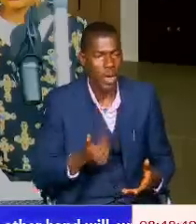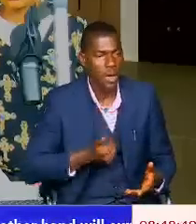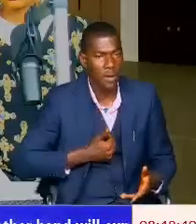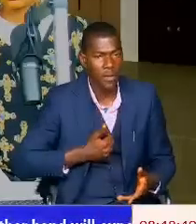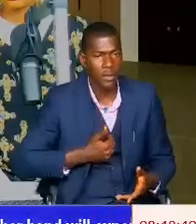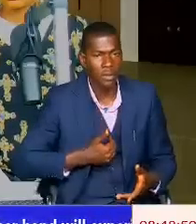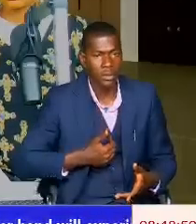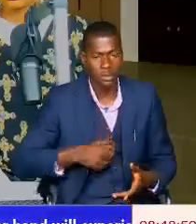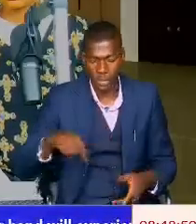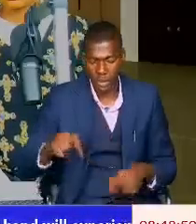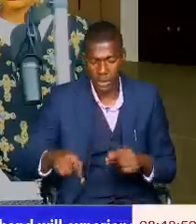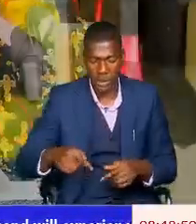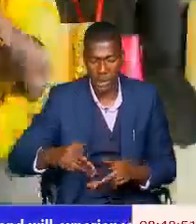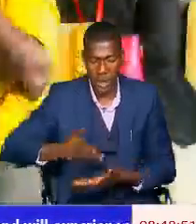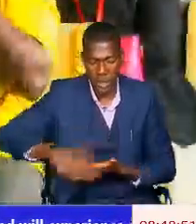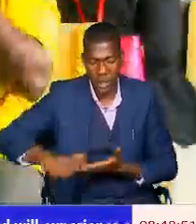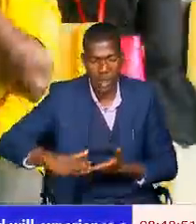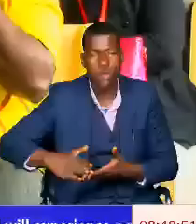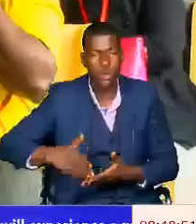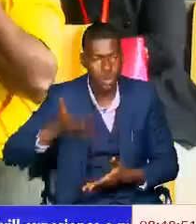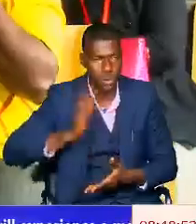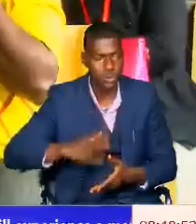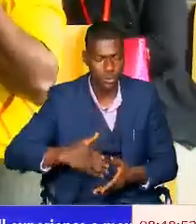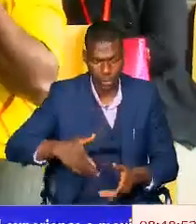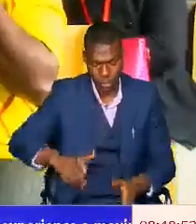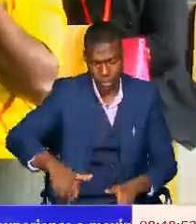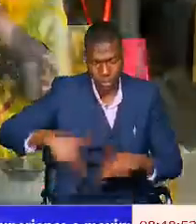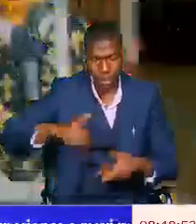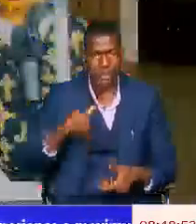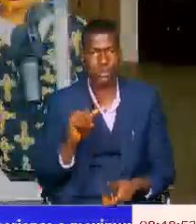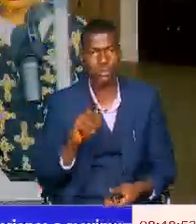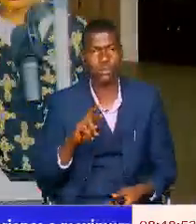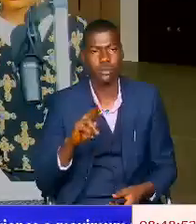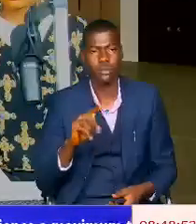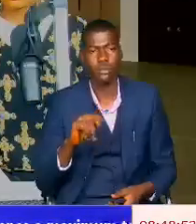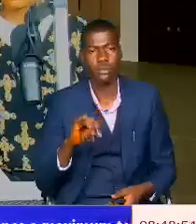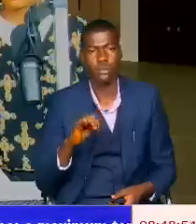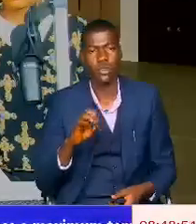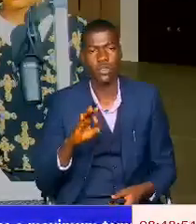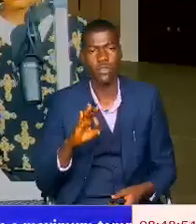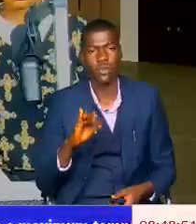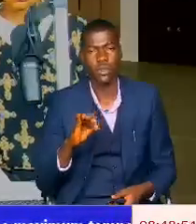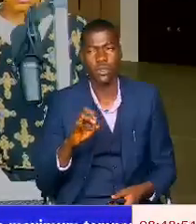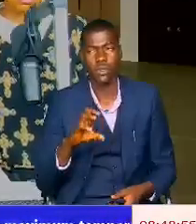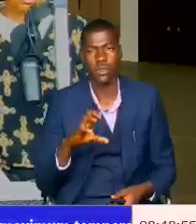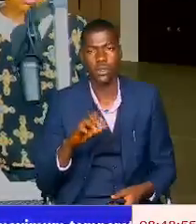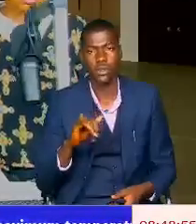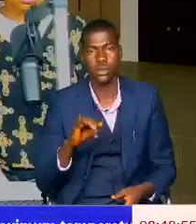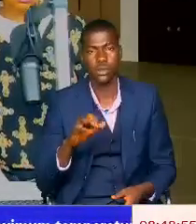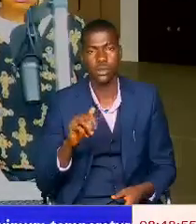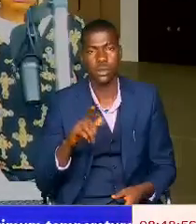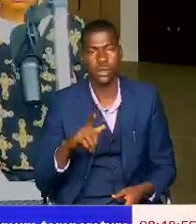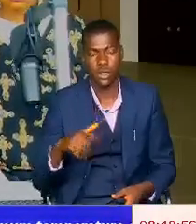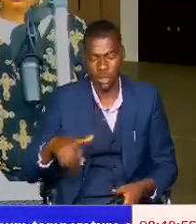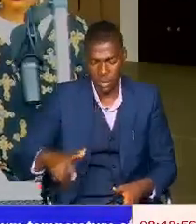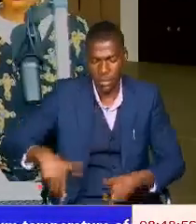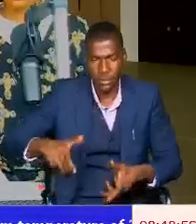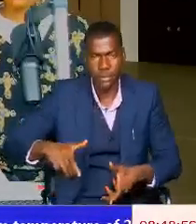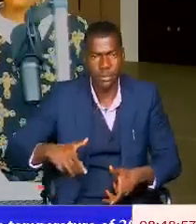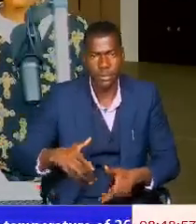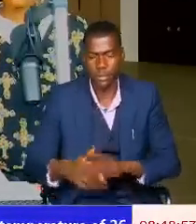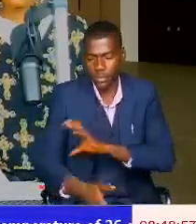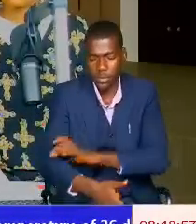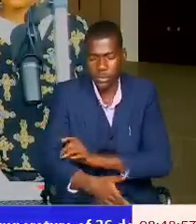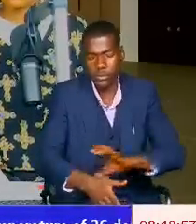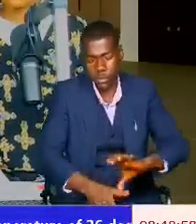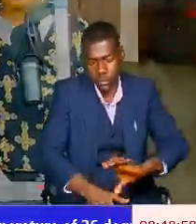hand, artificial hand. They, you're feeding. If you won't go back to school, you go back to school. Your children, they go take